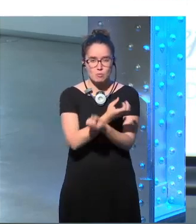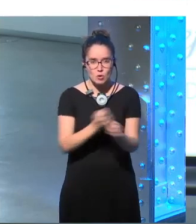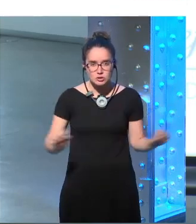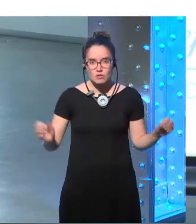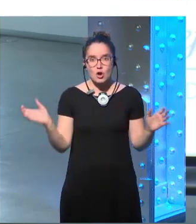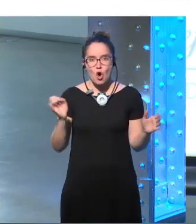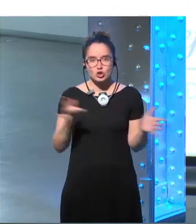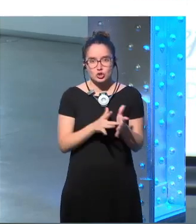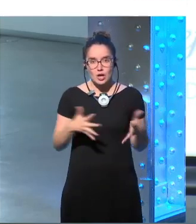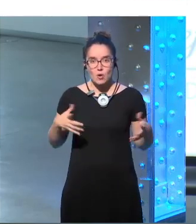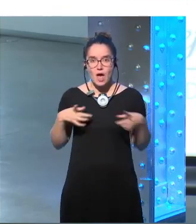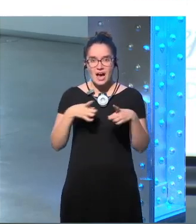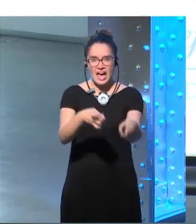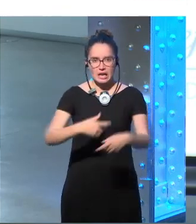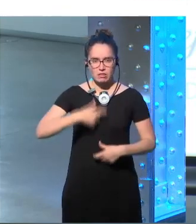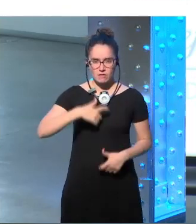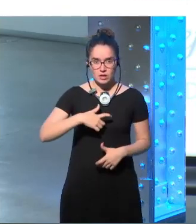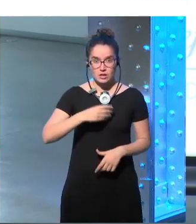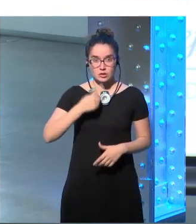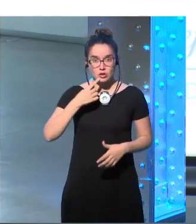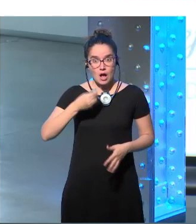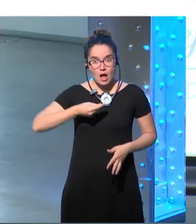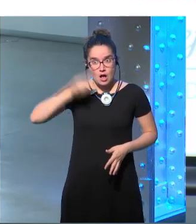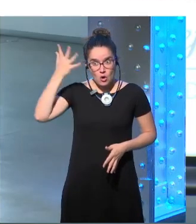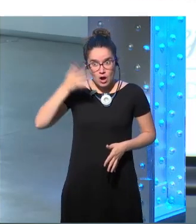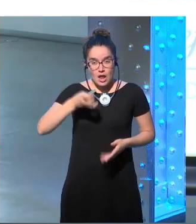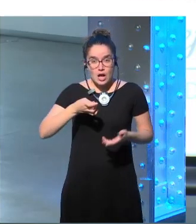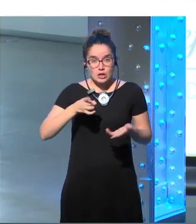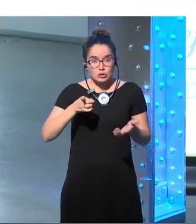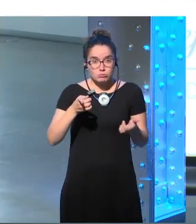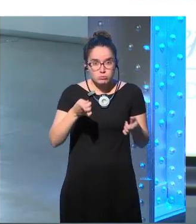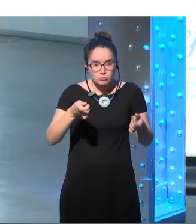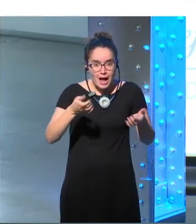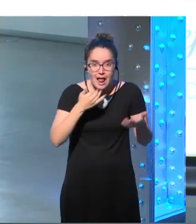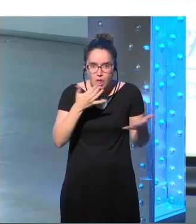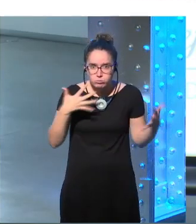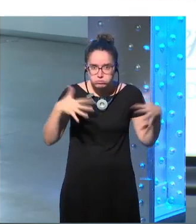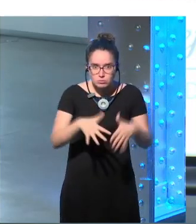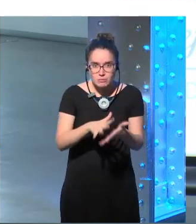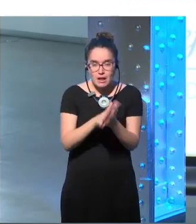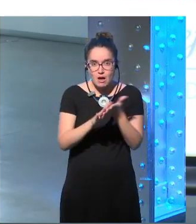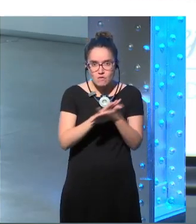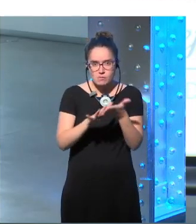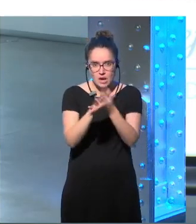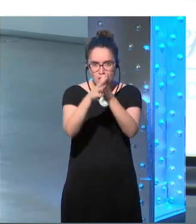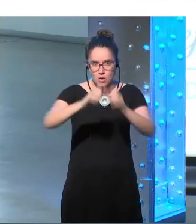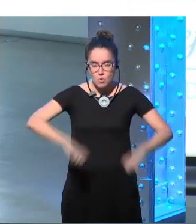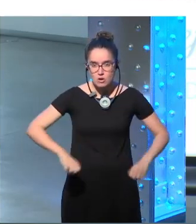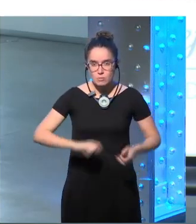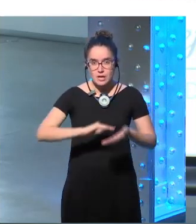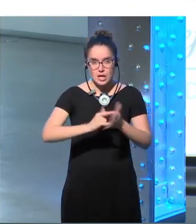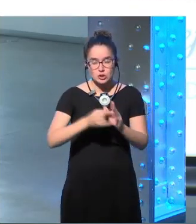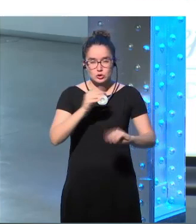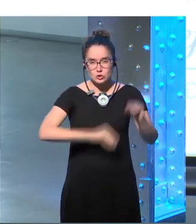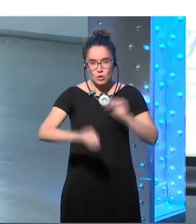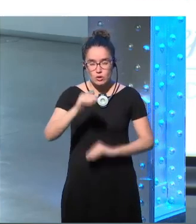some middle ground eventually, and deal with this problem in a pragmatic way. But I think that is sort